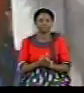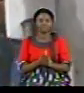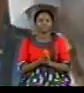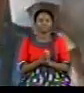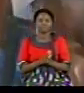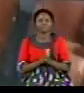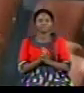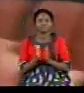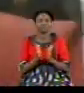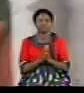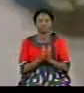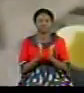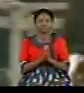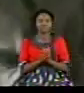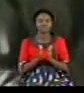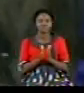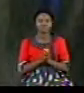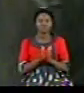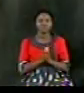This morning, English.